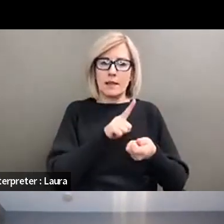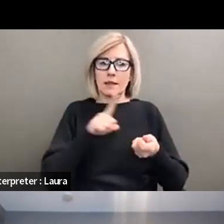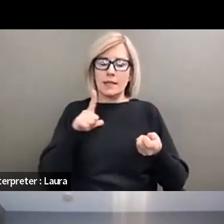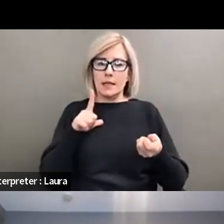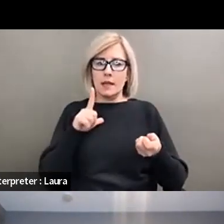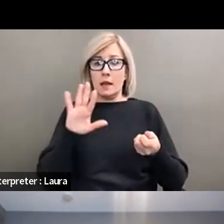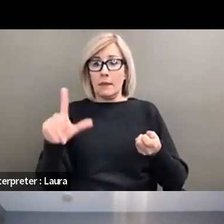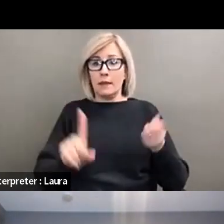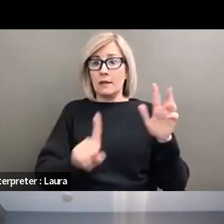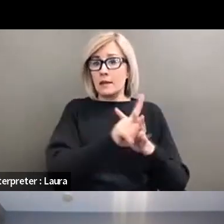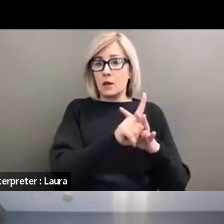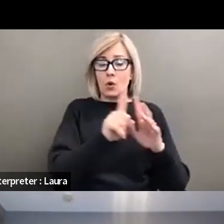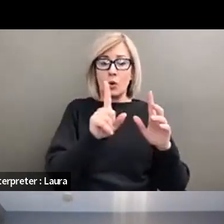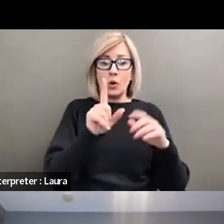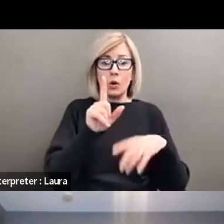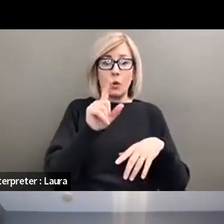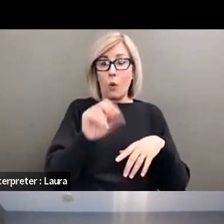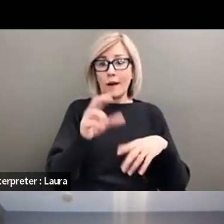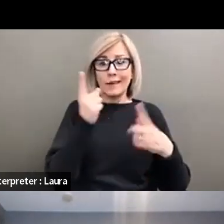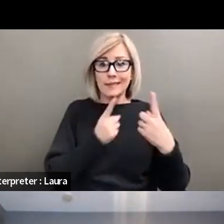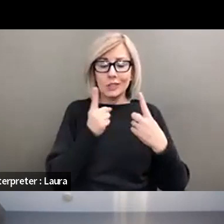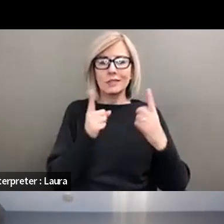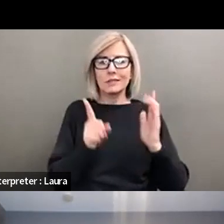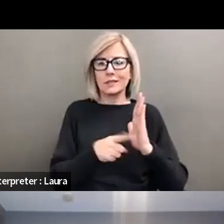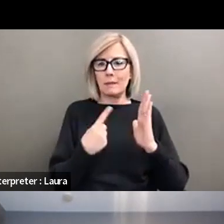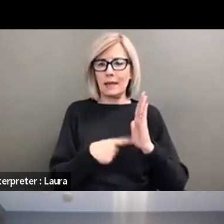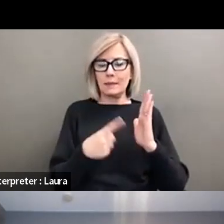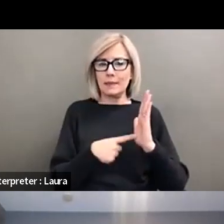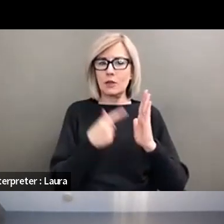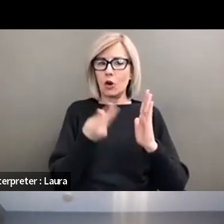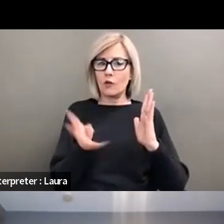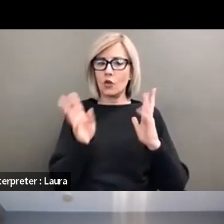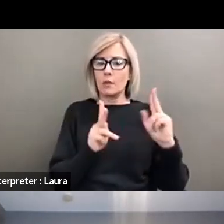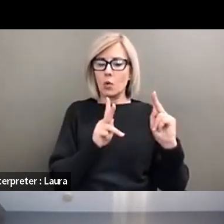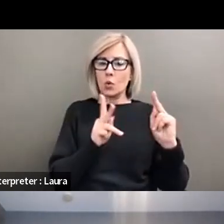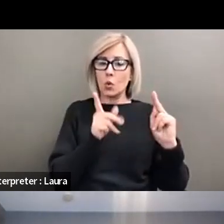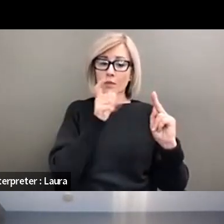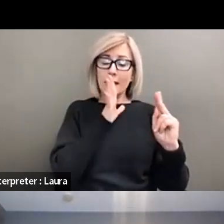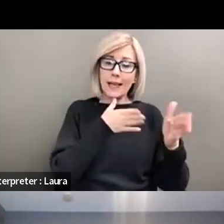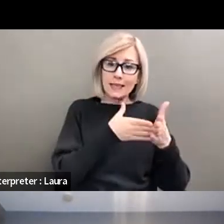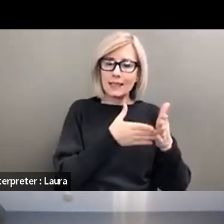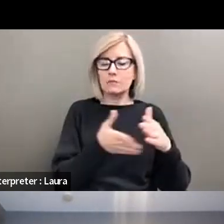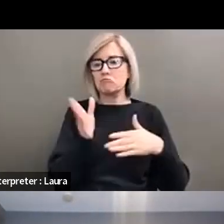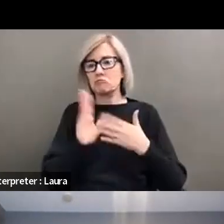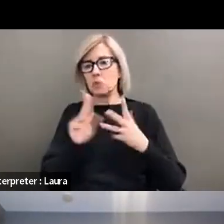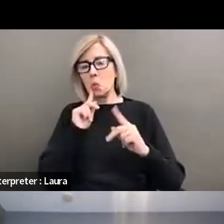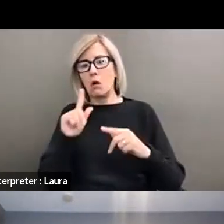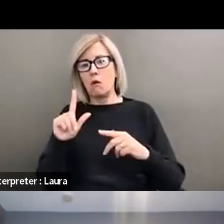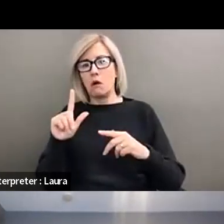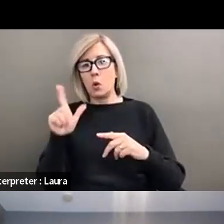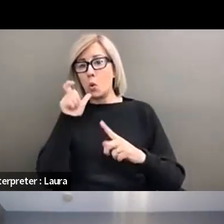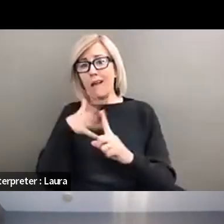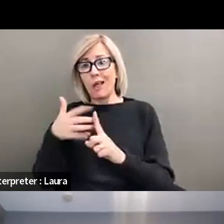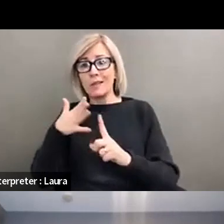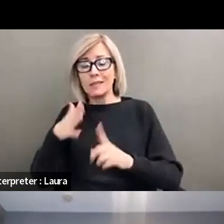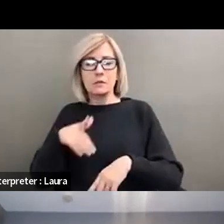or is even considered, sometimes there are a few people that speak up against it. Sometimes there are people who are lobbyists, but sometimes there's family members.